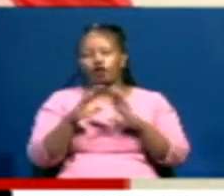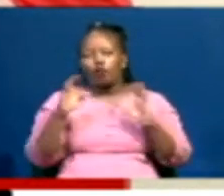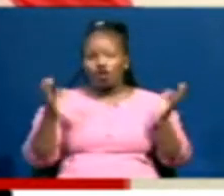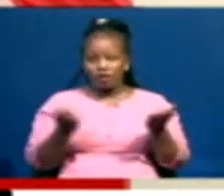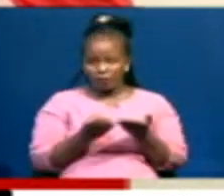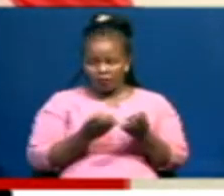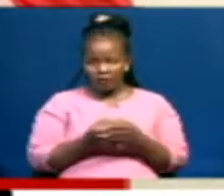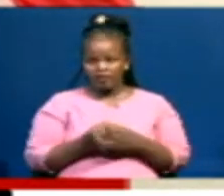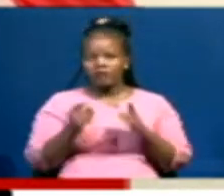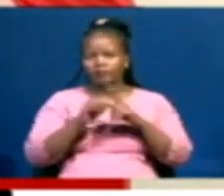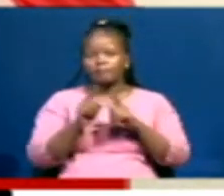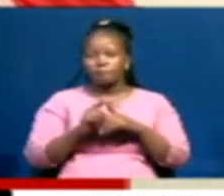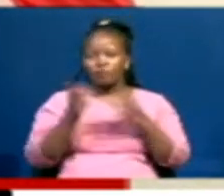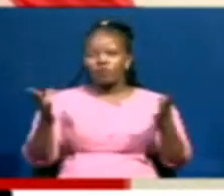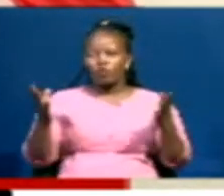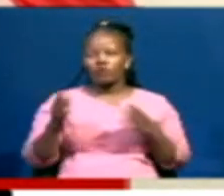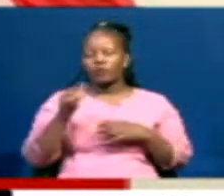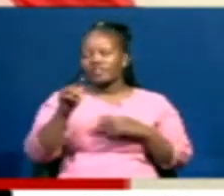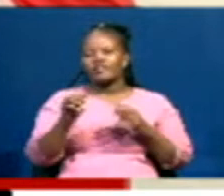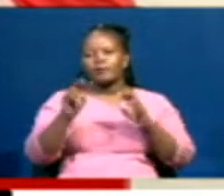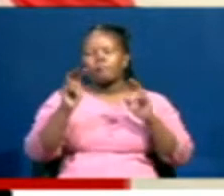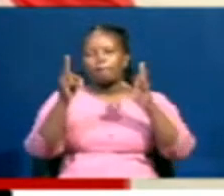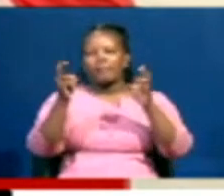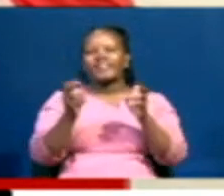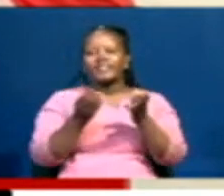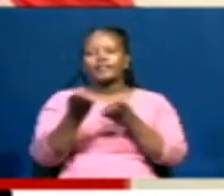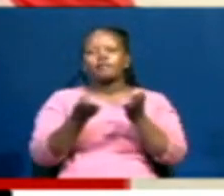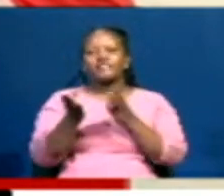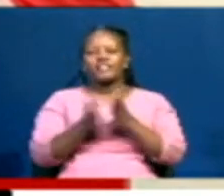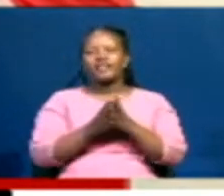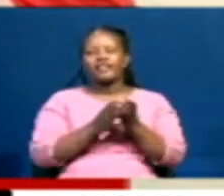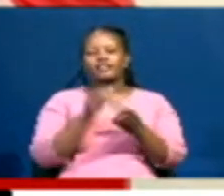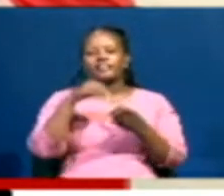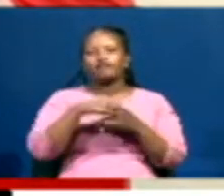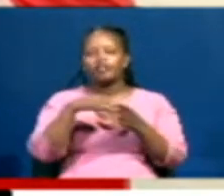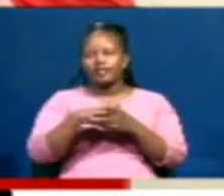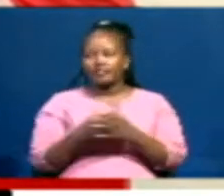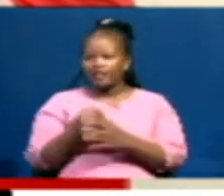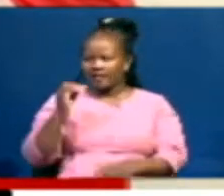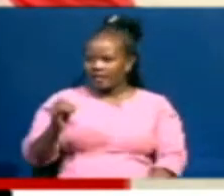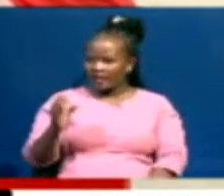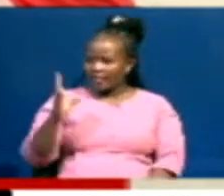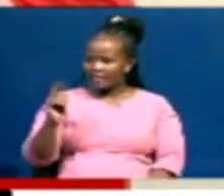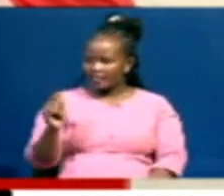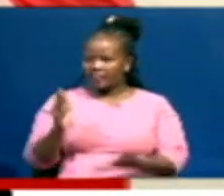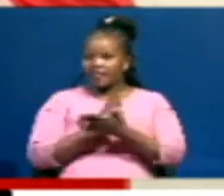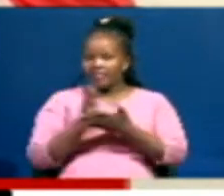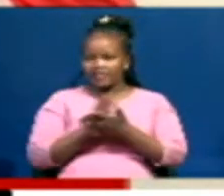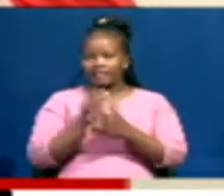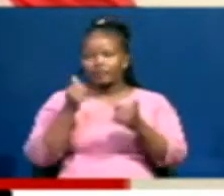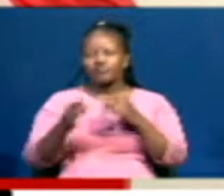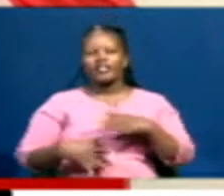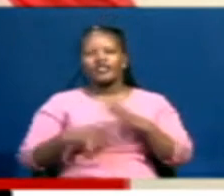is, in matters business and trade, first of all, ICT is one of the sectors that is attracting the highest